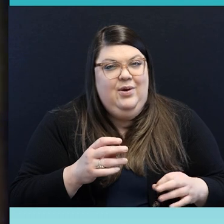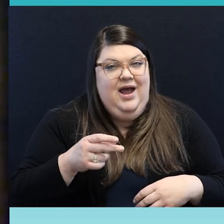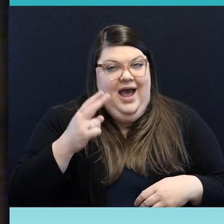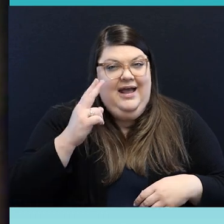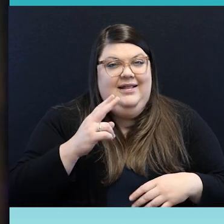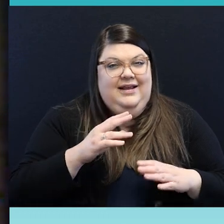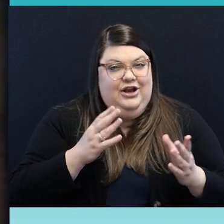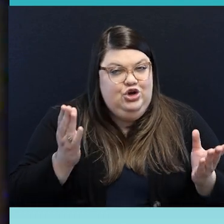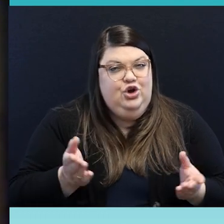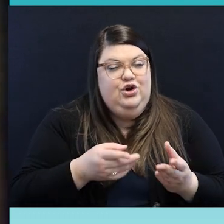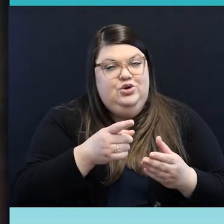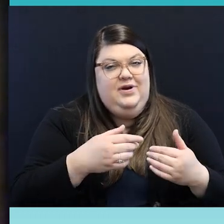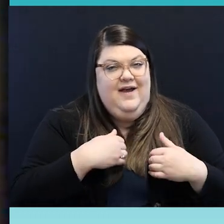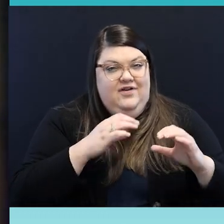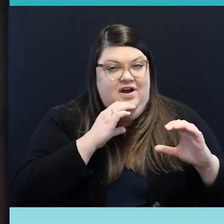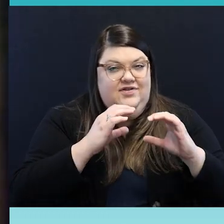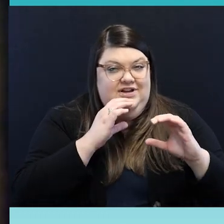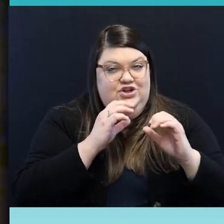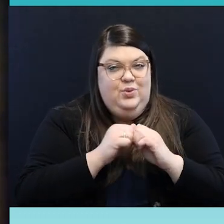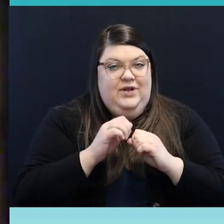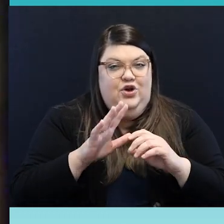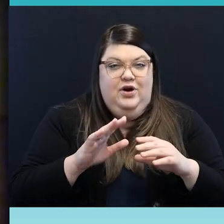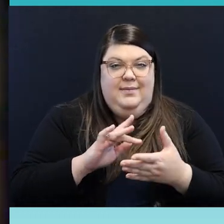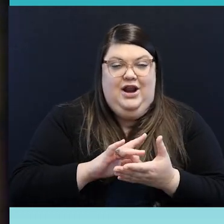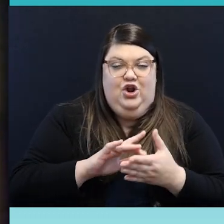have a conversation with your medical provider